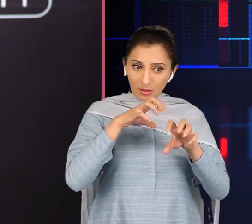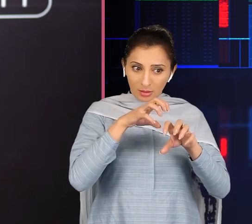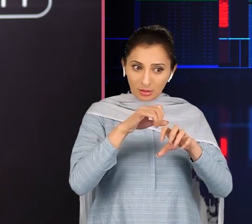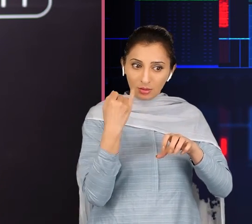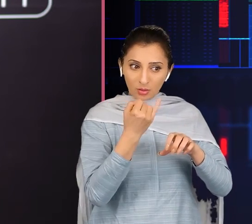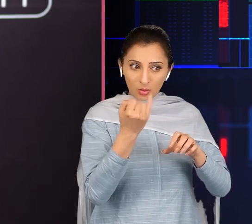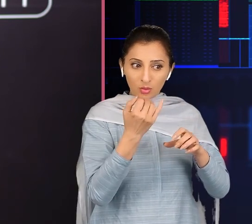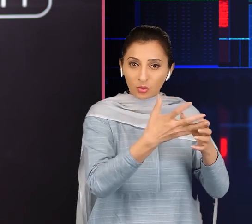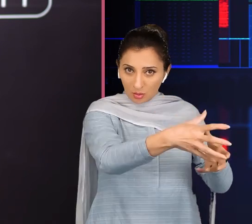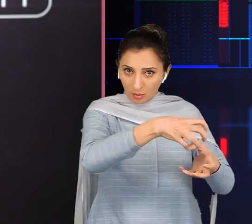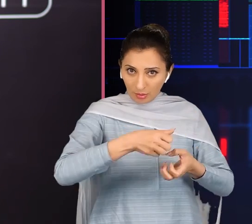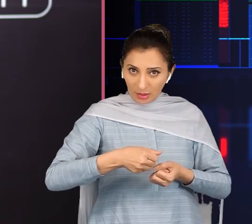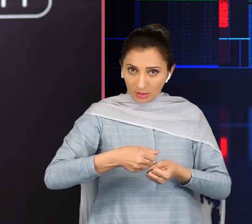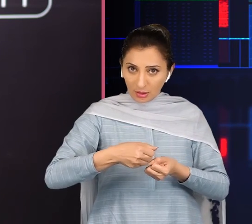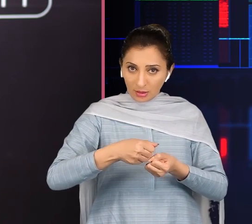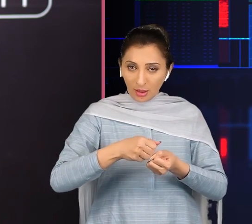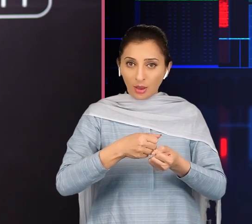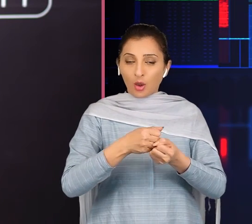they're sterilized,